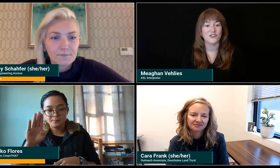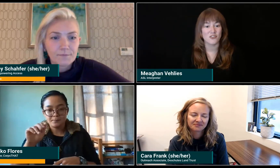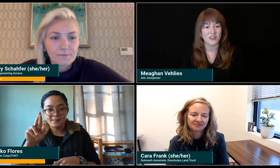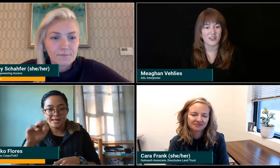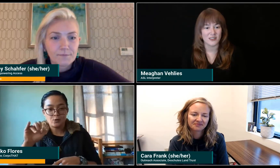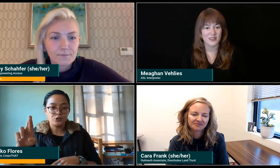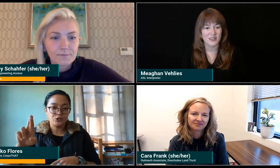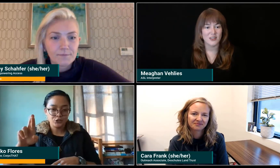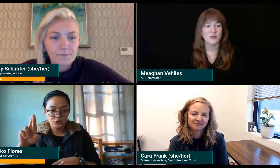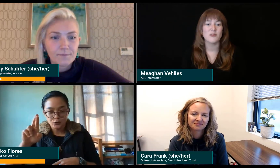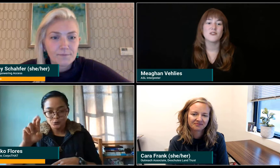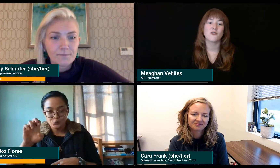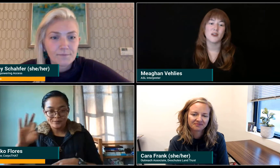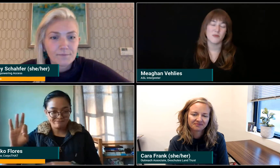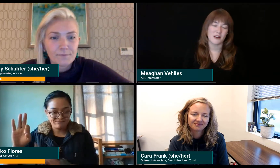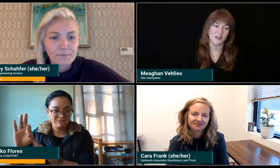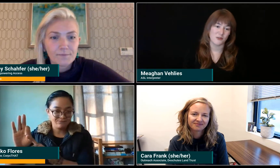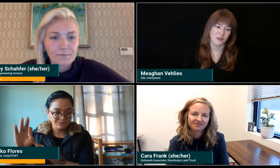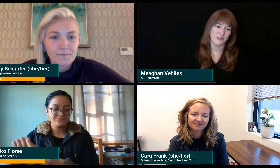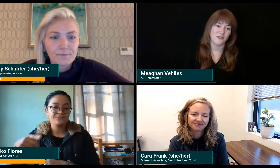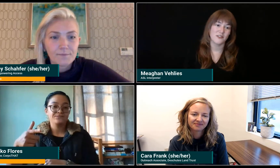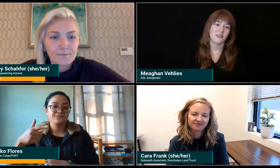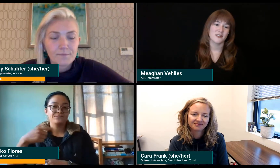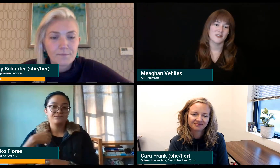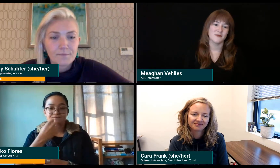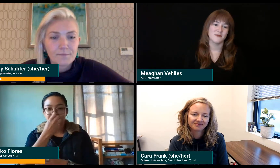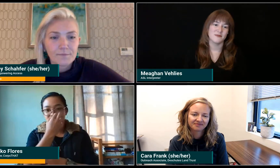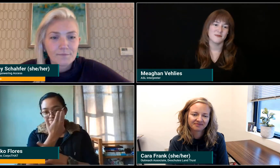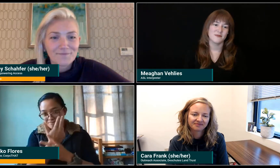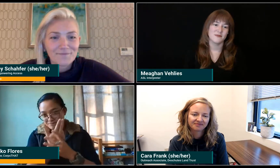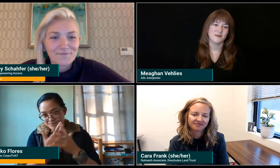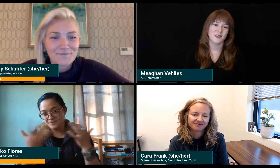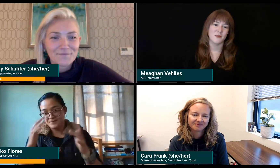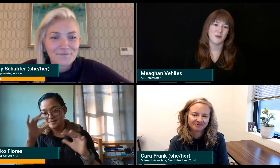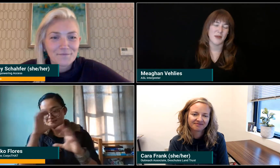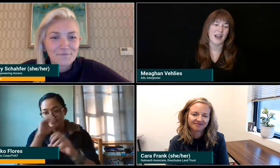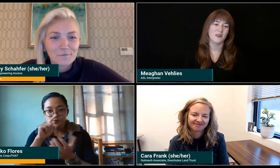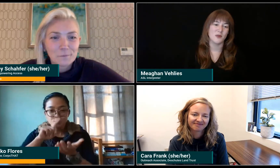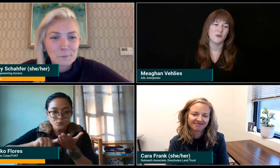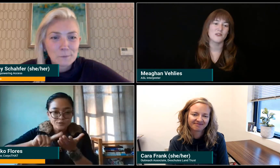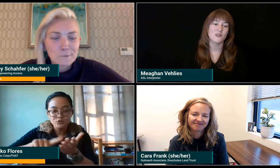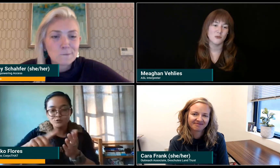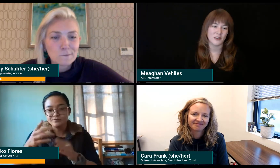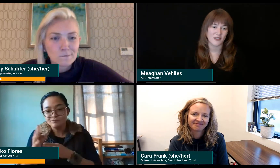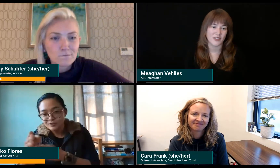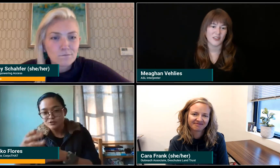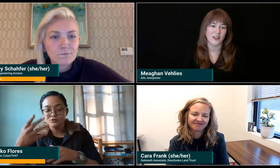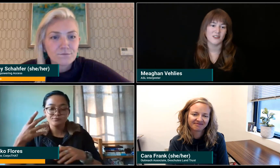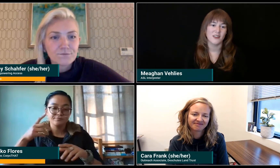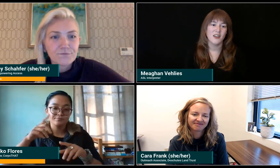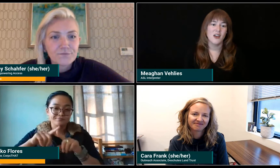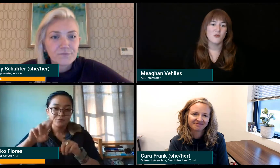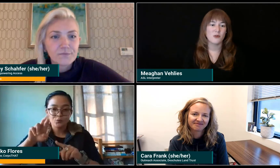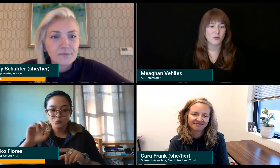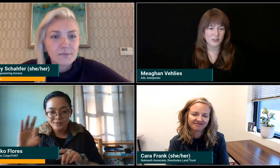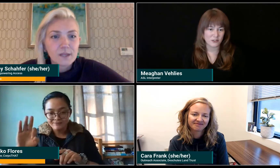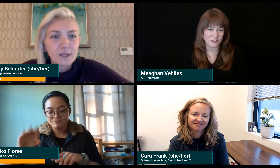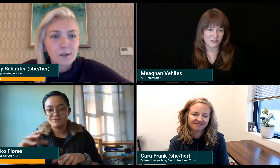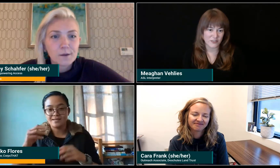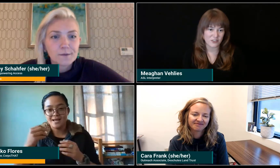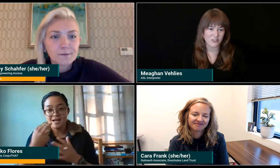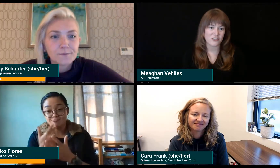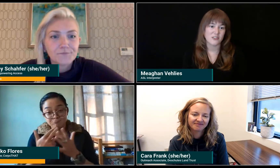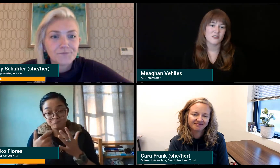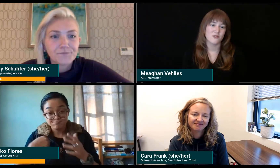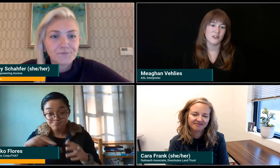in Australia. We went to the Great Barrier Reef a bit back, and we went scuba diving there, and we were